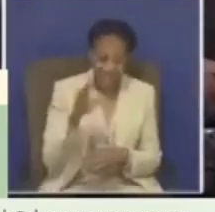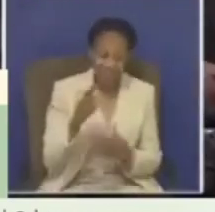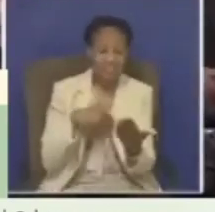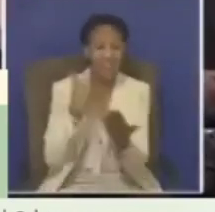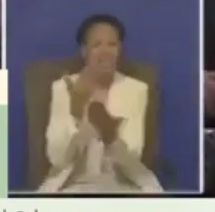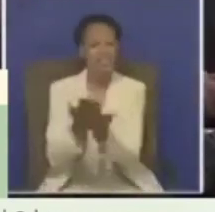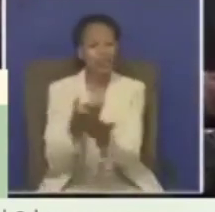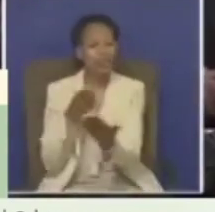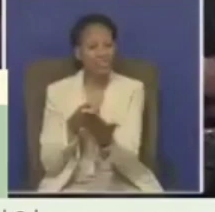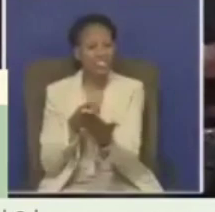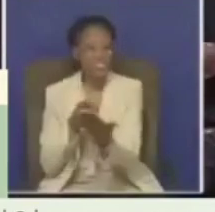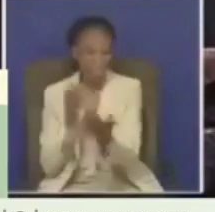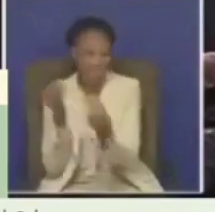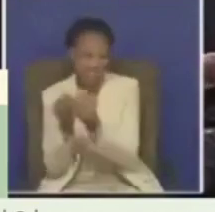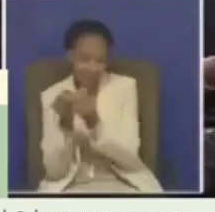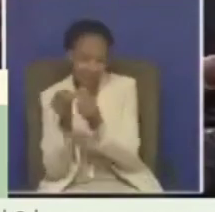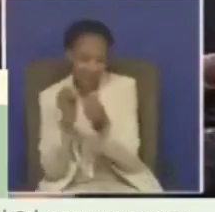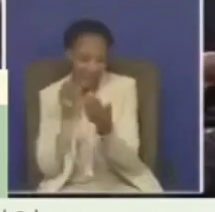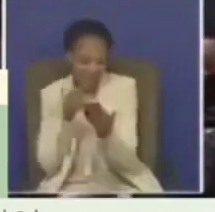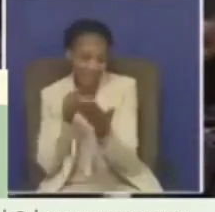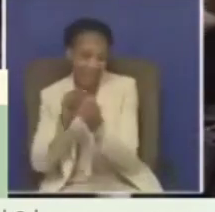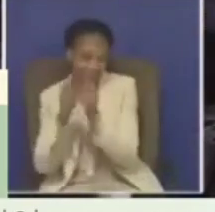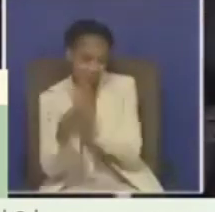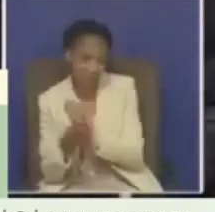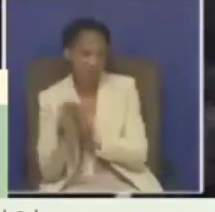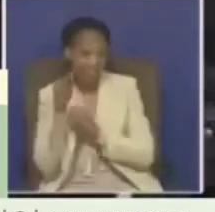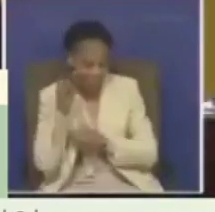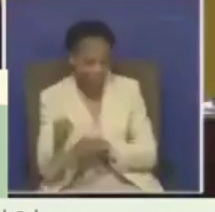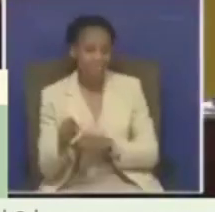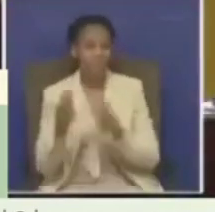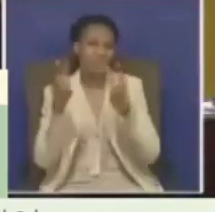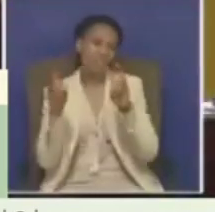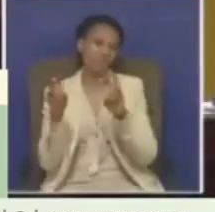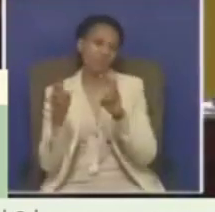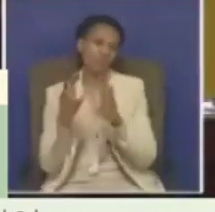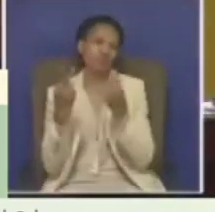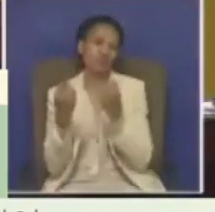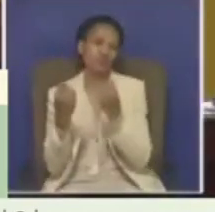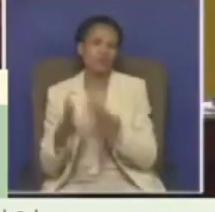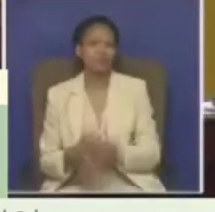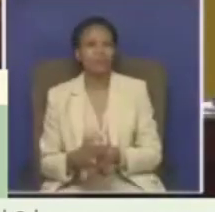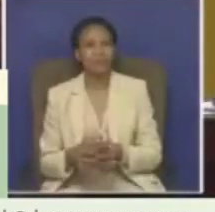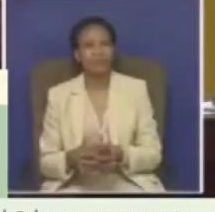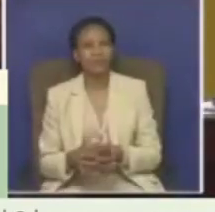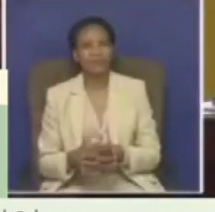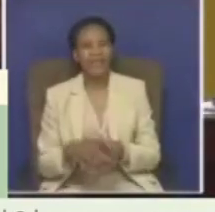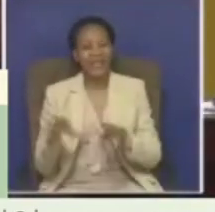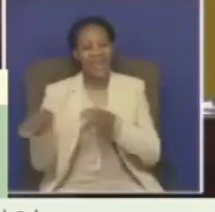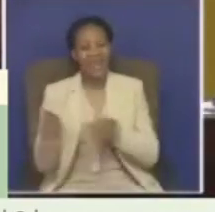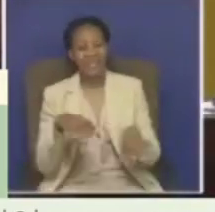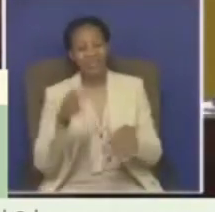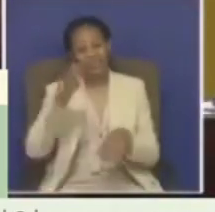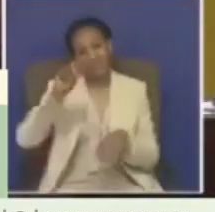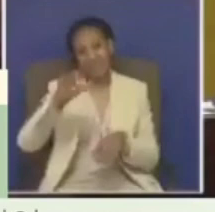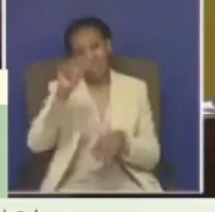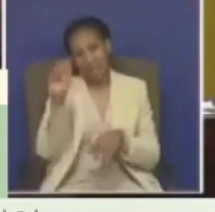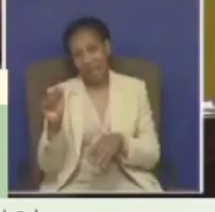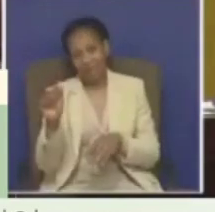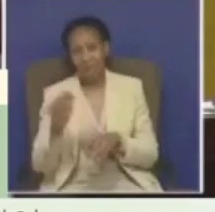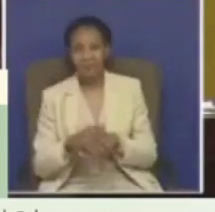the resolution, and I think that cannot be in order. Thank you. The Action SA.